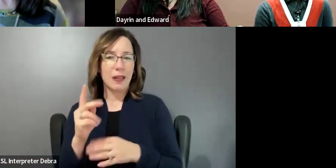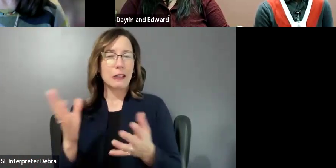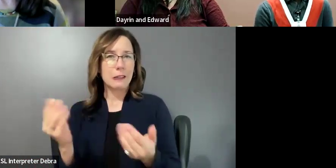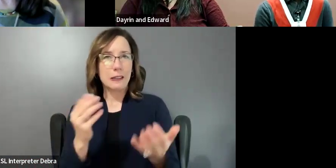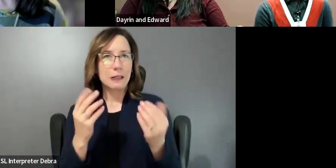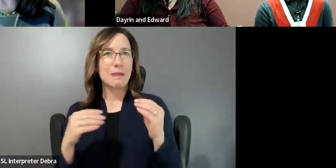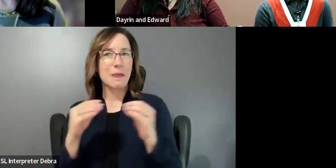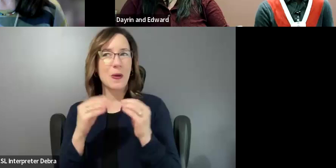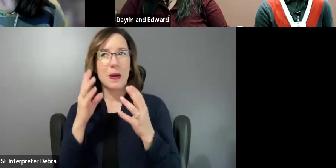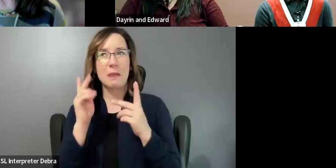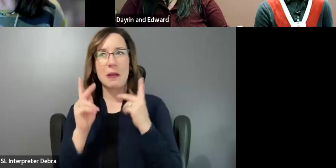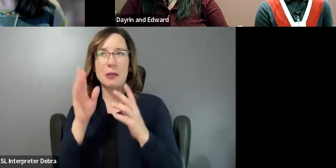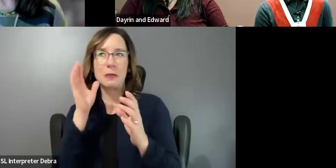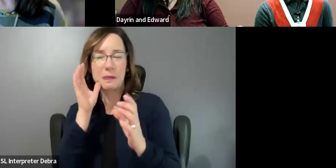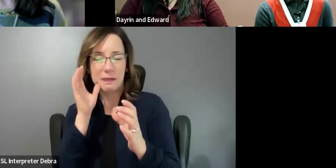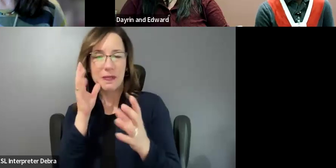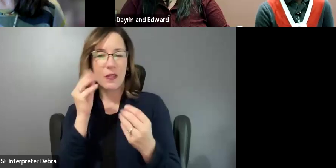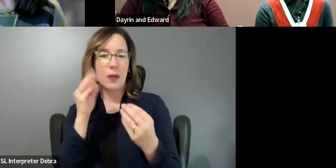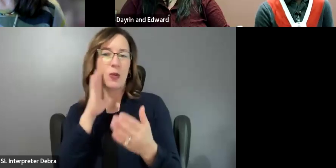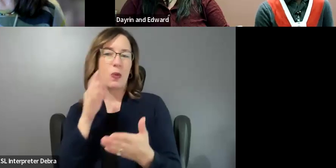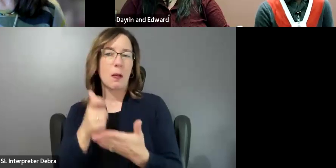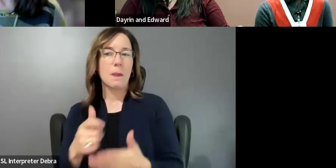hear this information. I think that would help too.